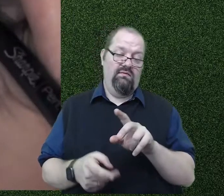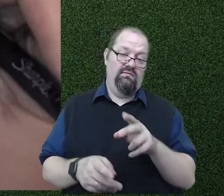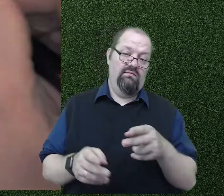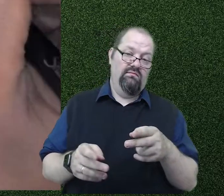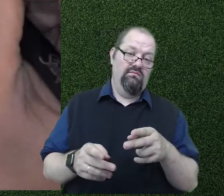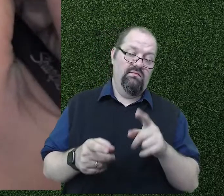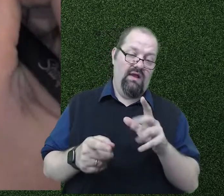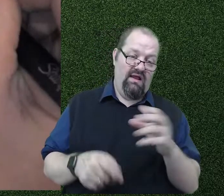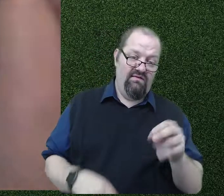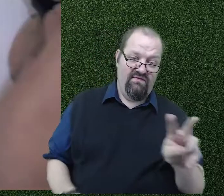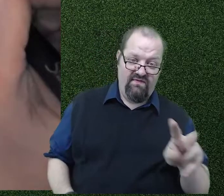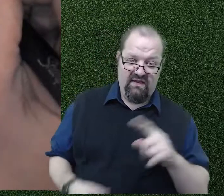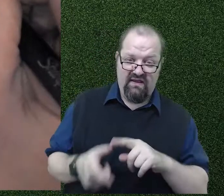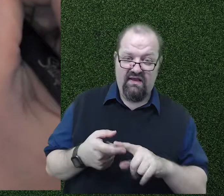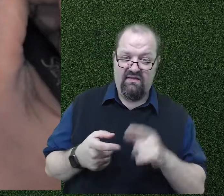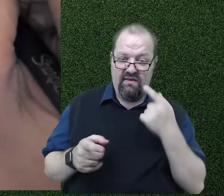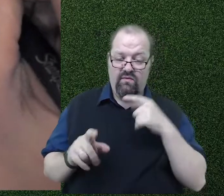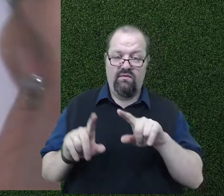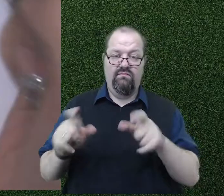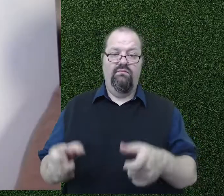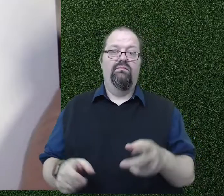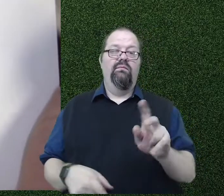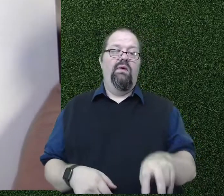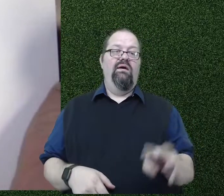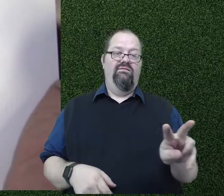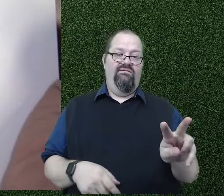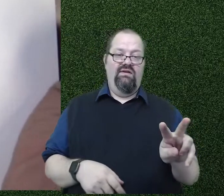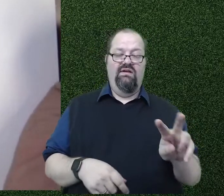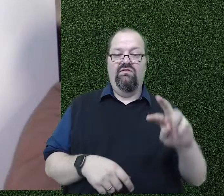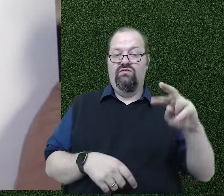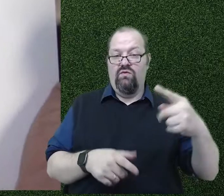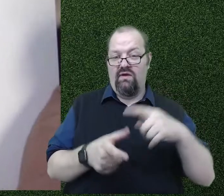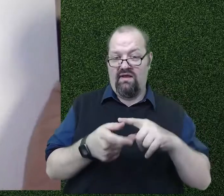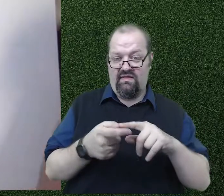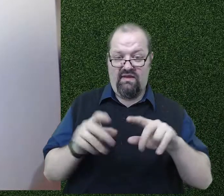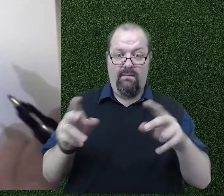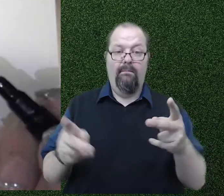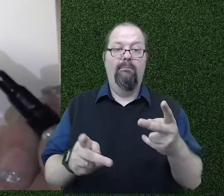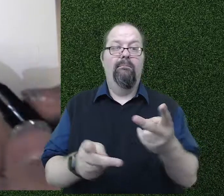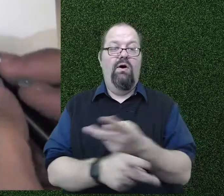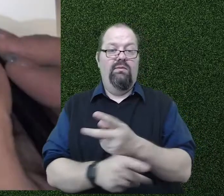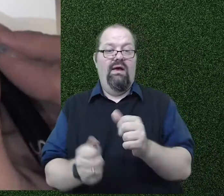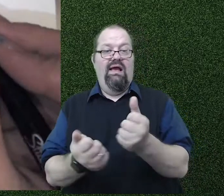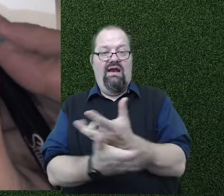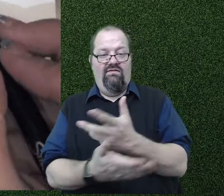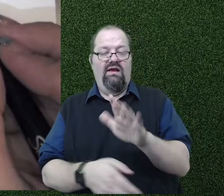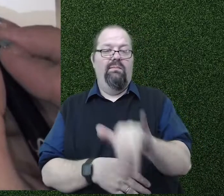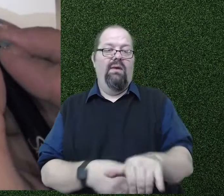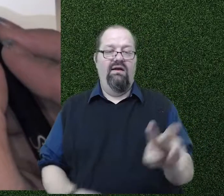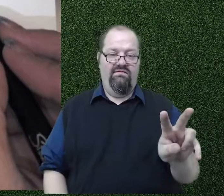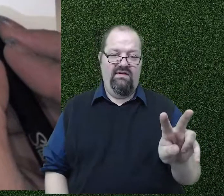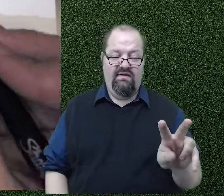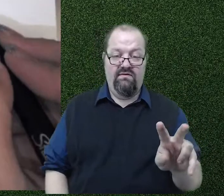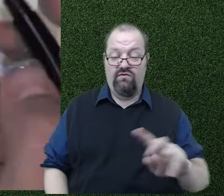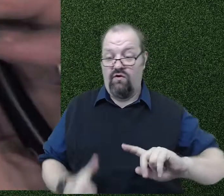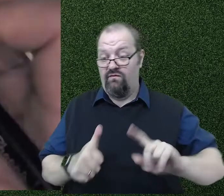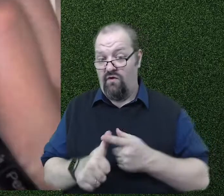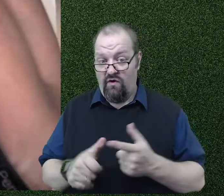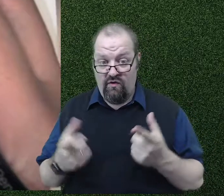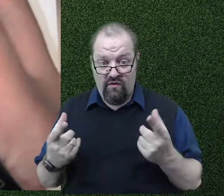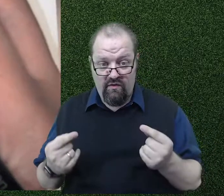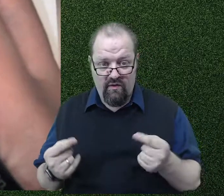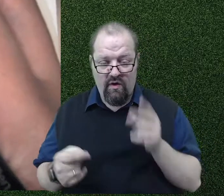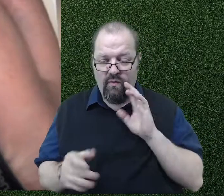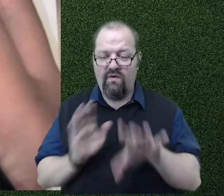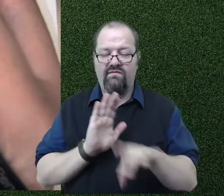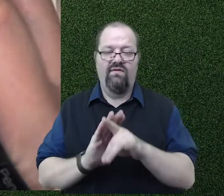squared, that's just a number, and multiply the whole thing by v. So first thing I'm going to do is find the length of